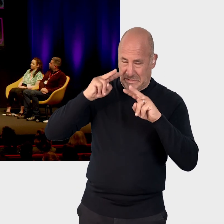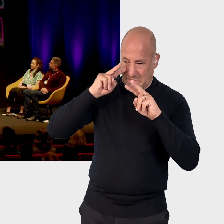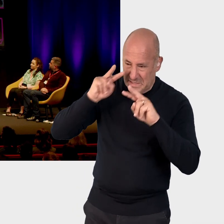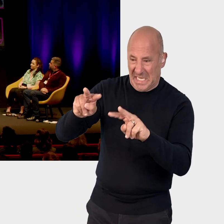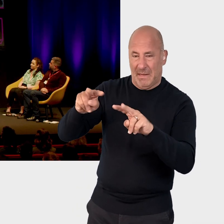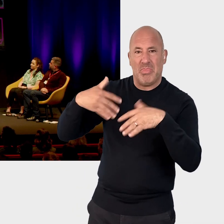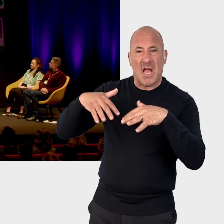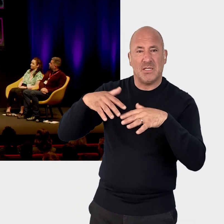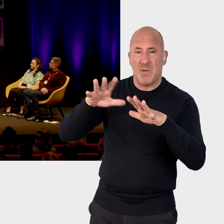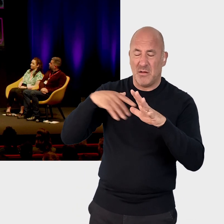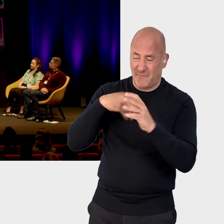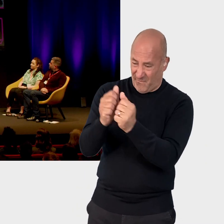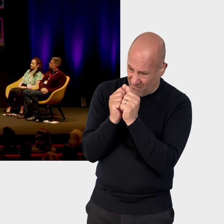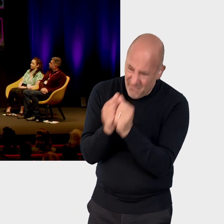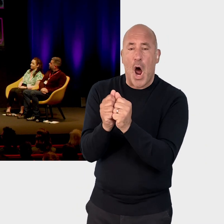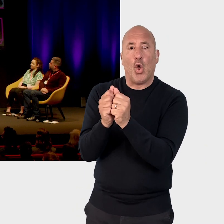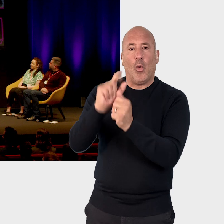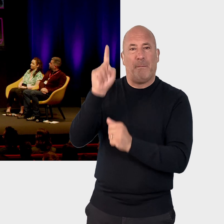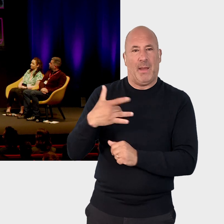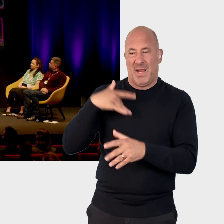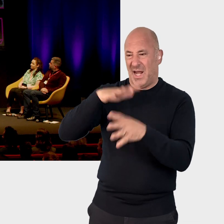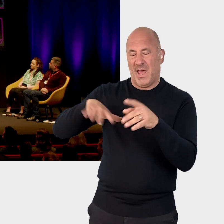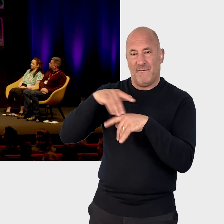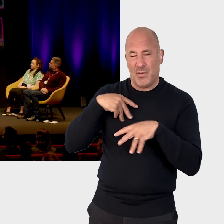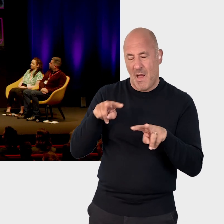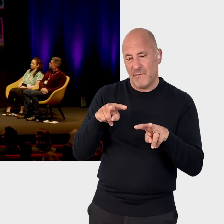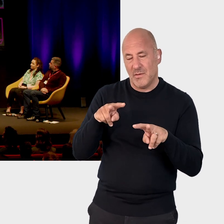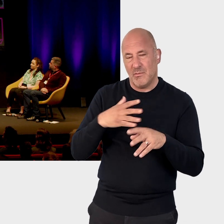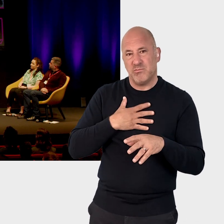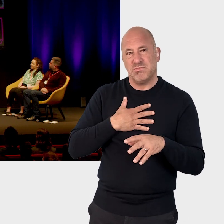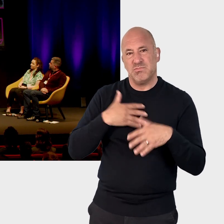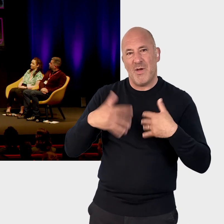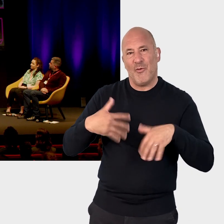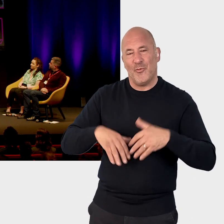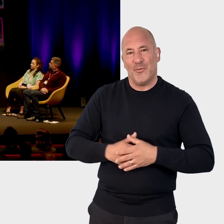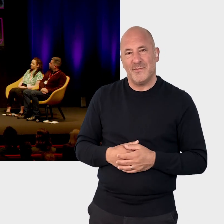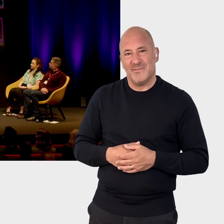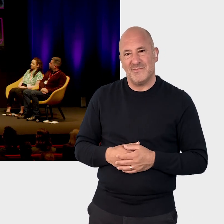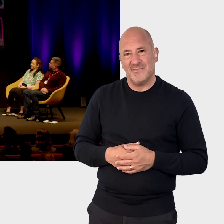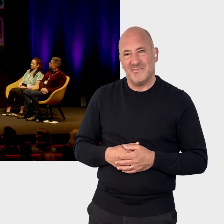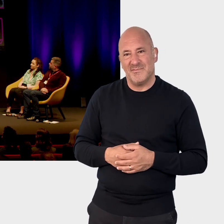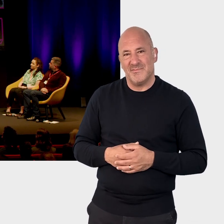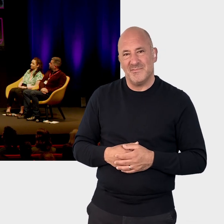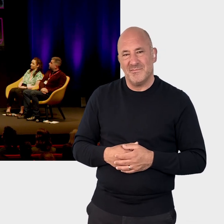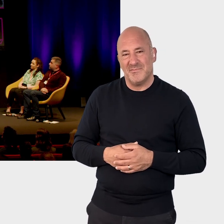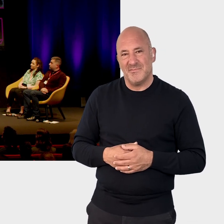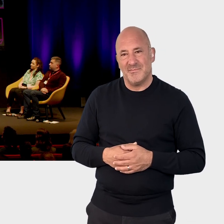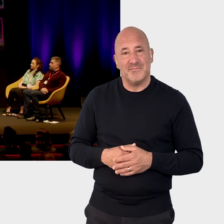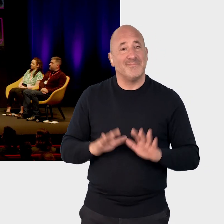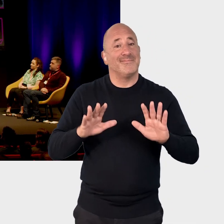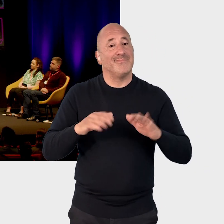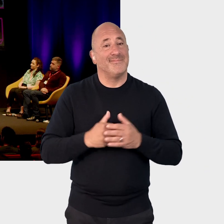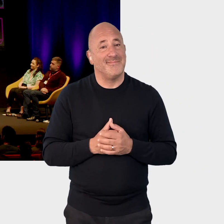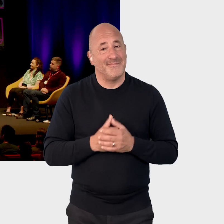both ways between both organisations. Our community has not just been seen by them, but it has